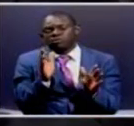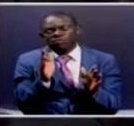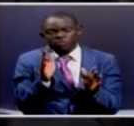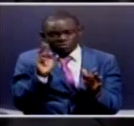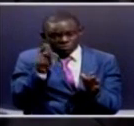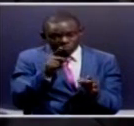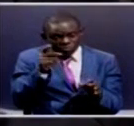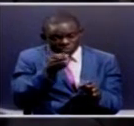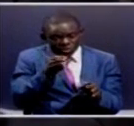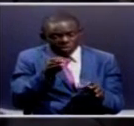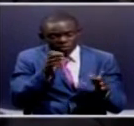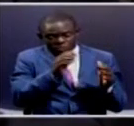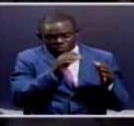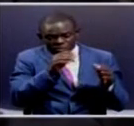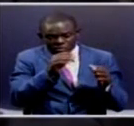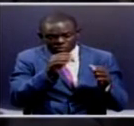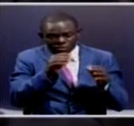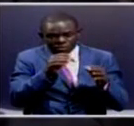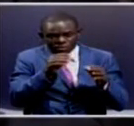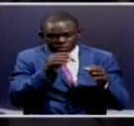no did win.